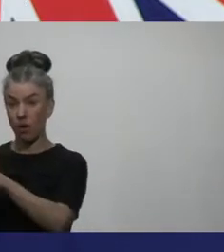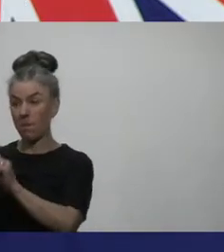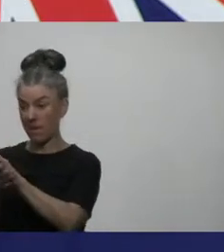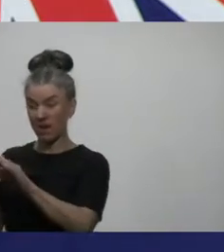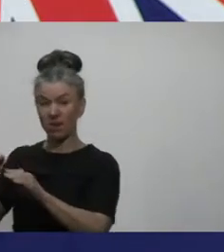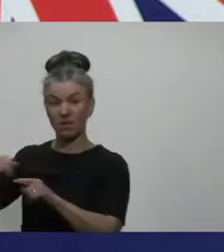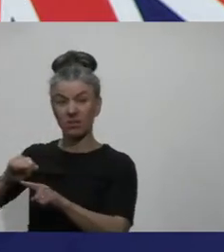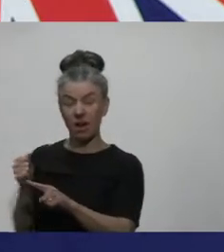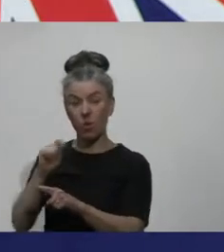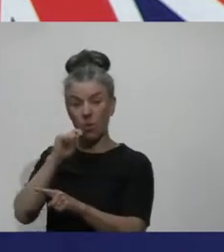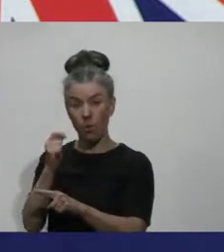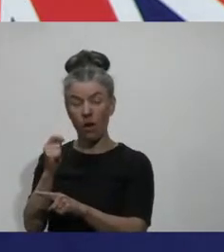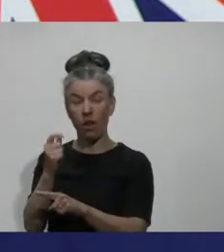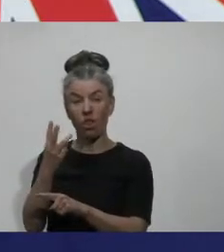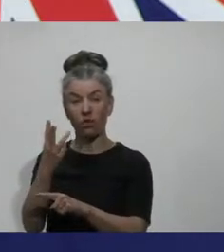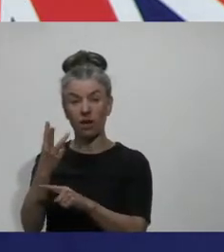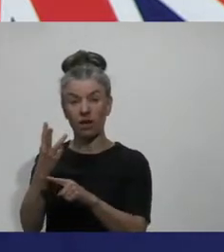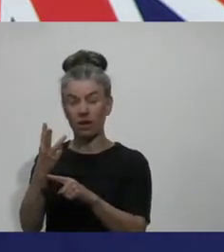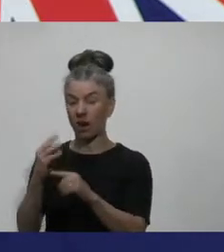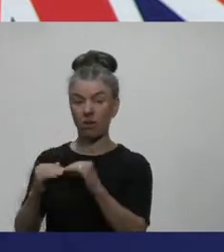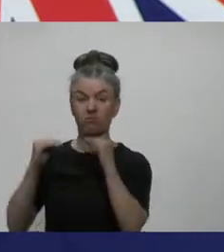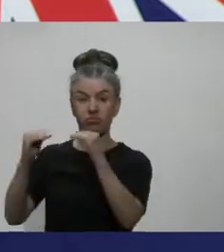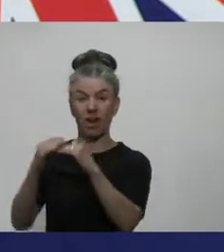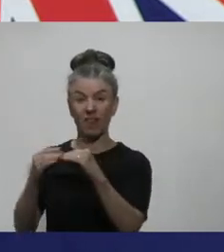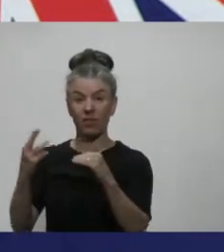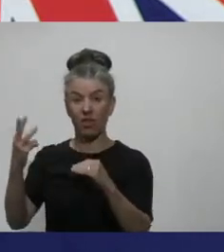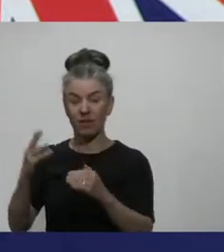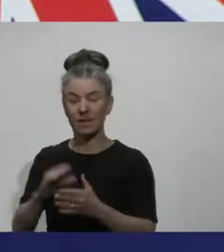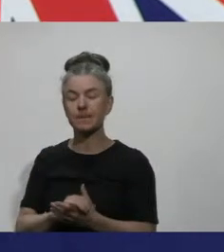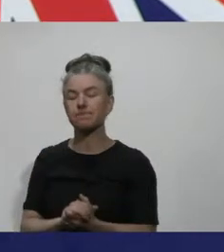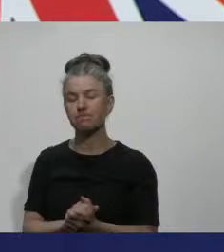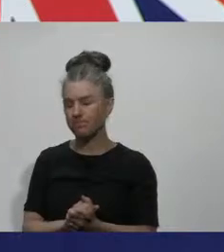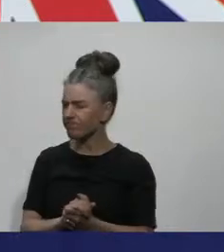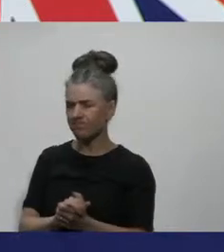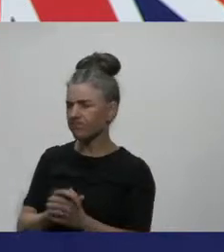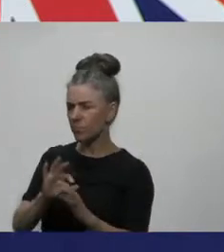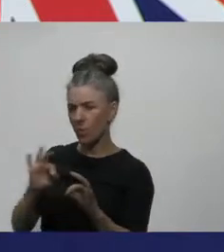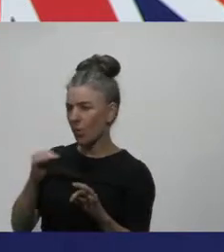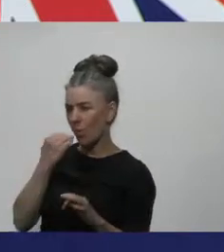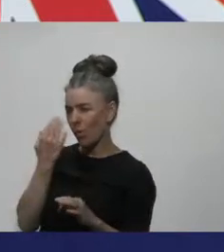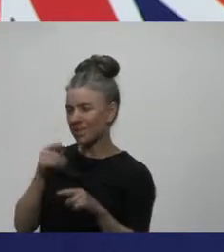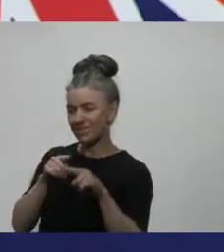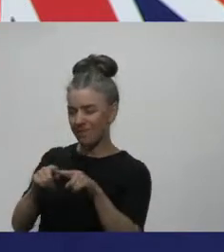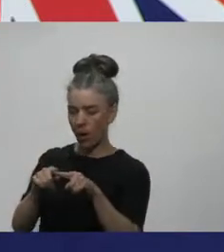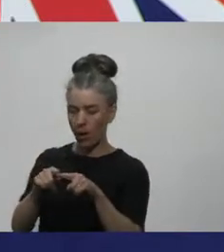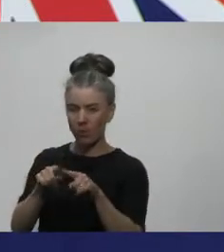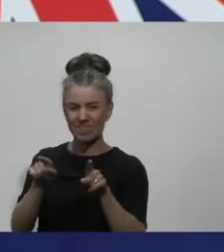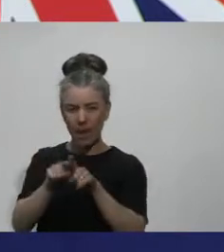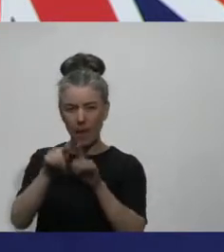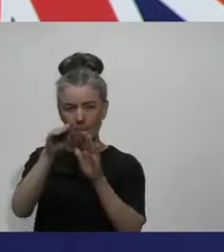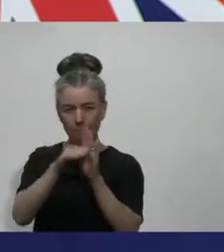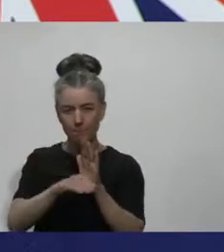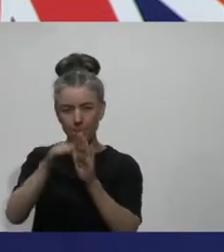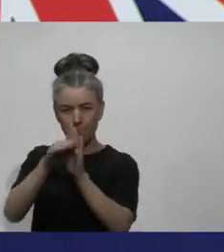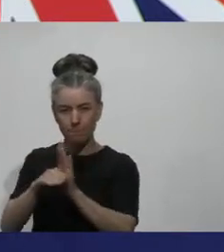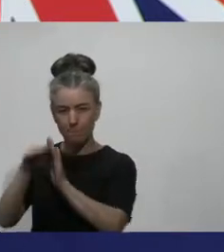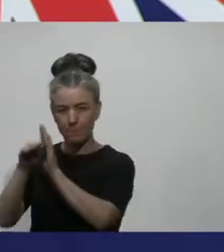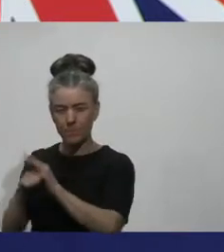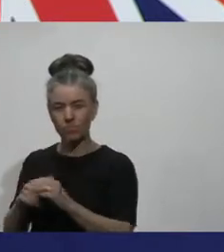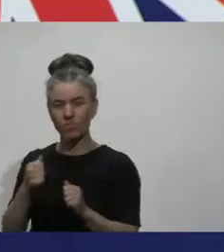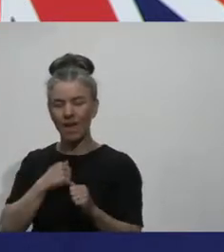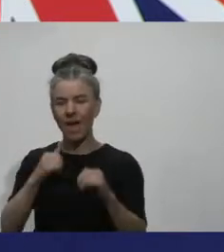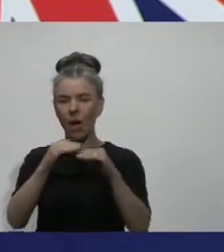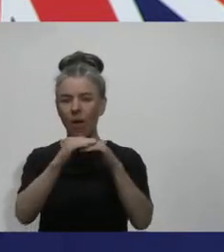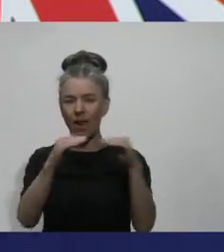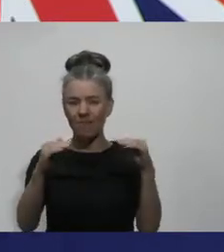And of course, we still apply to these decisions the framework for our levels, and they have a description over under